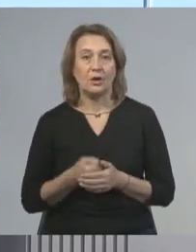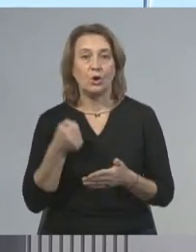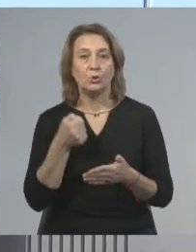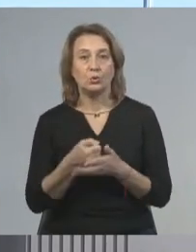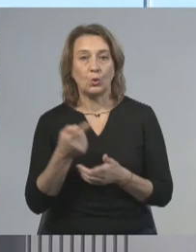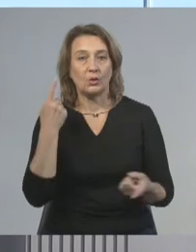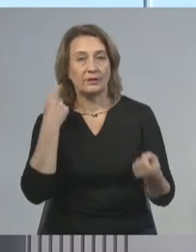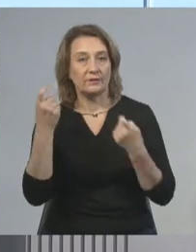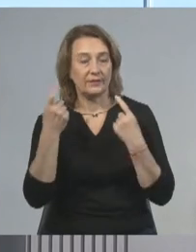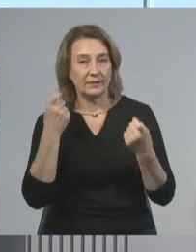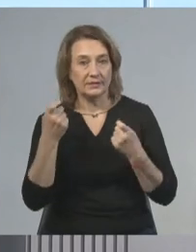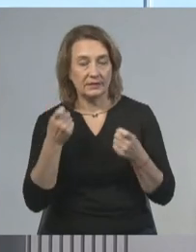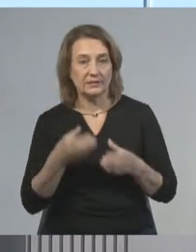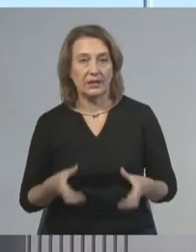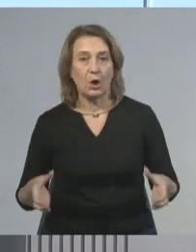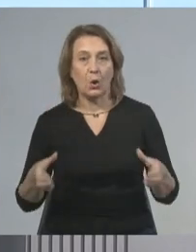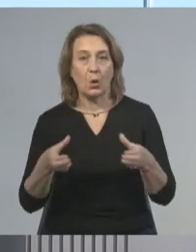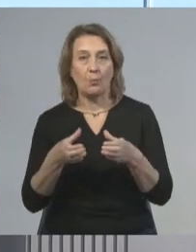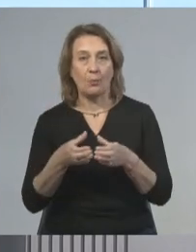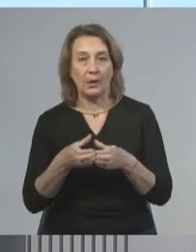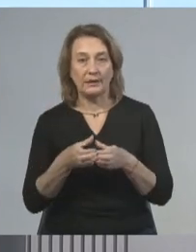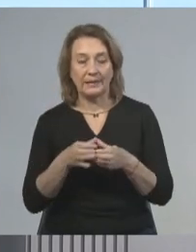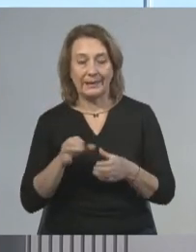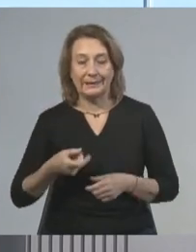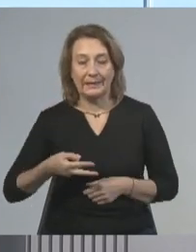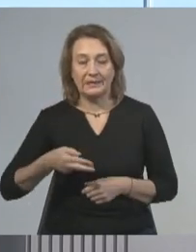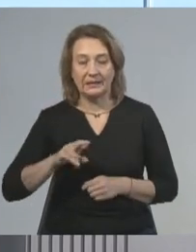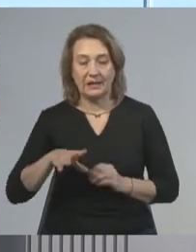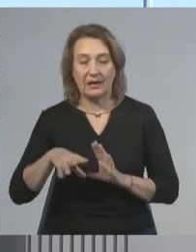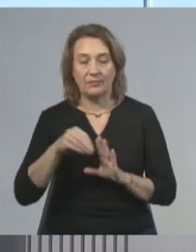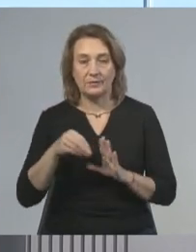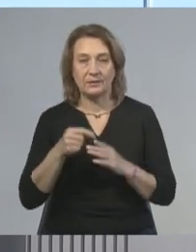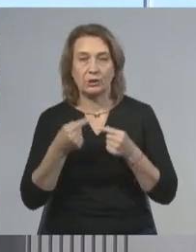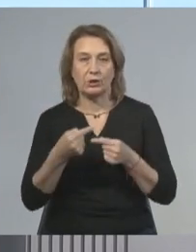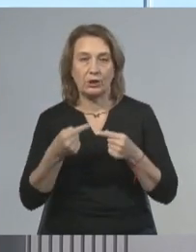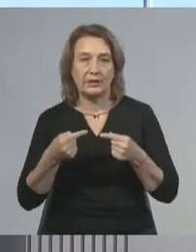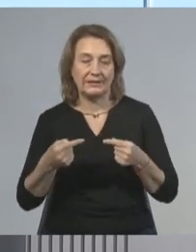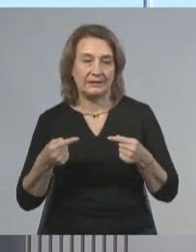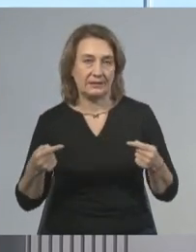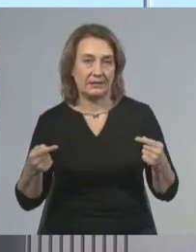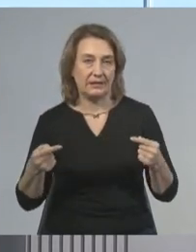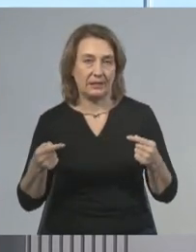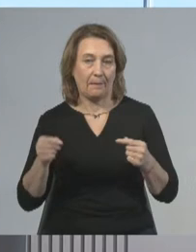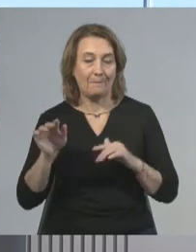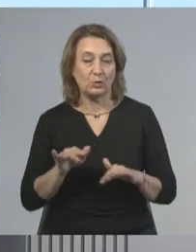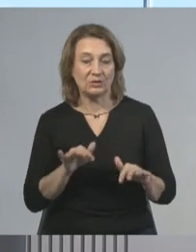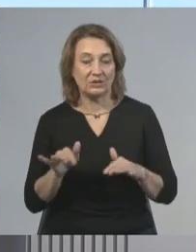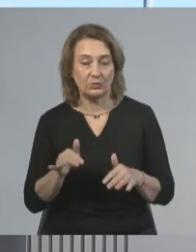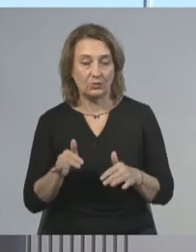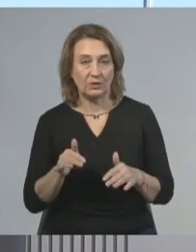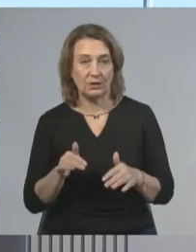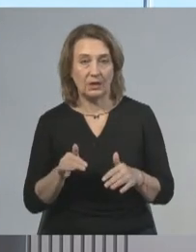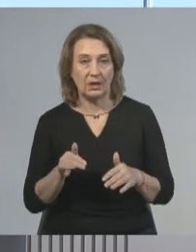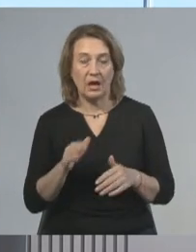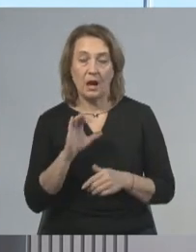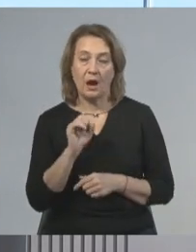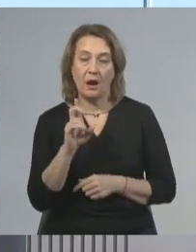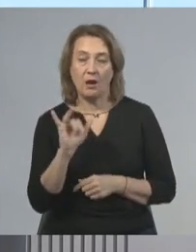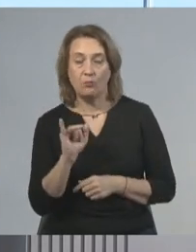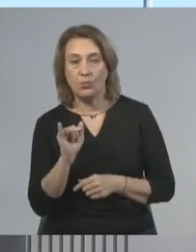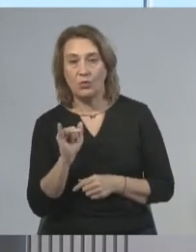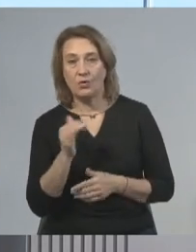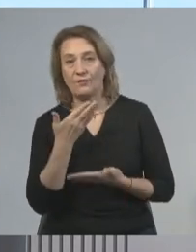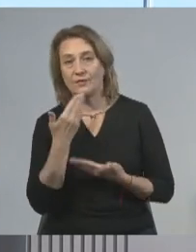engaging more people to all awareness campaigns related to the elections 2020